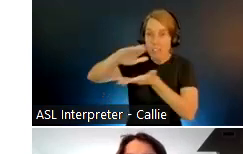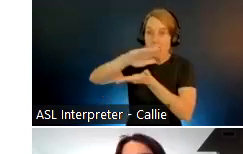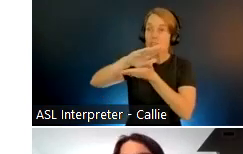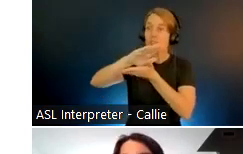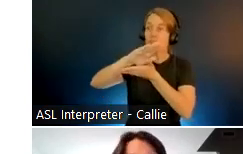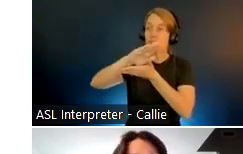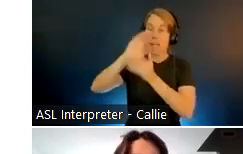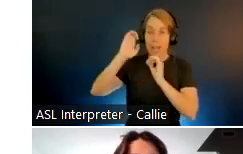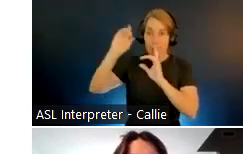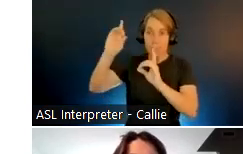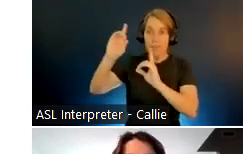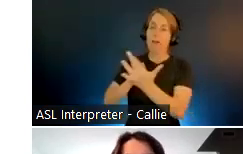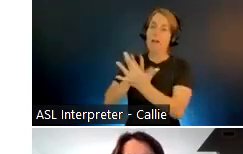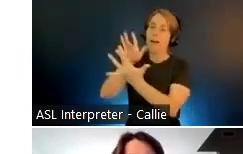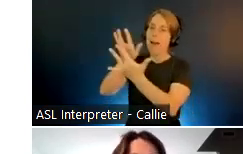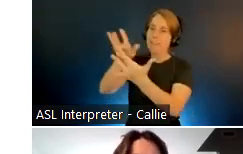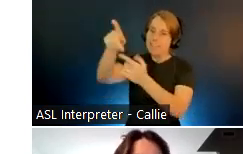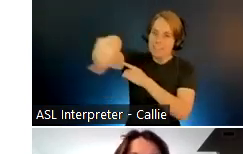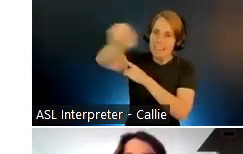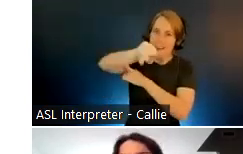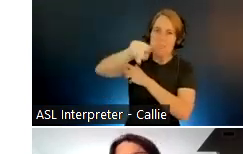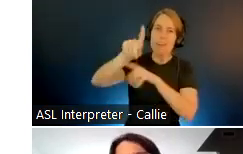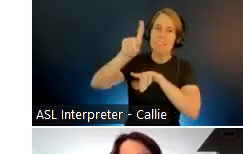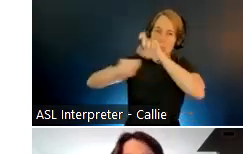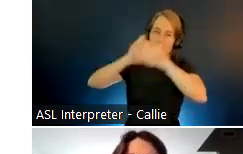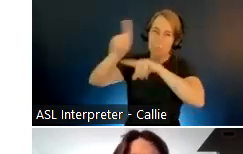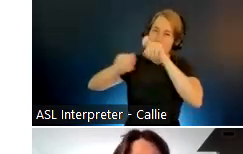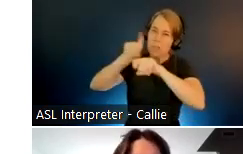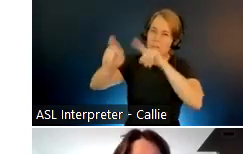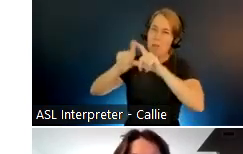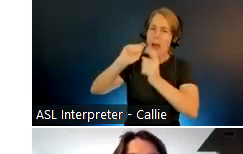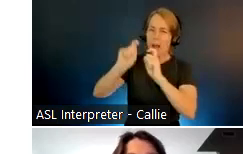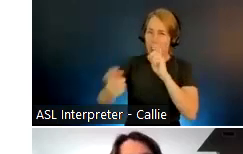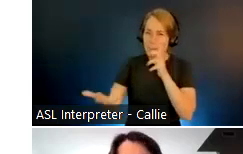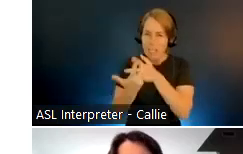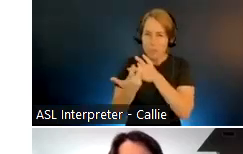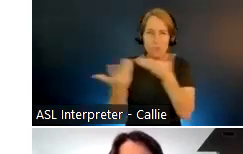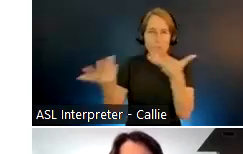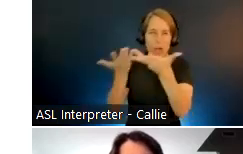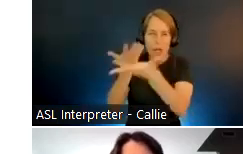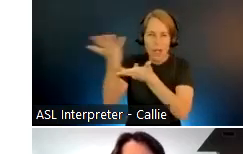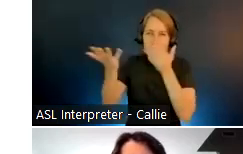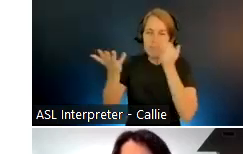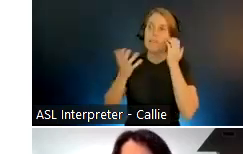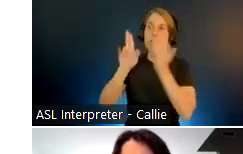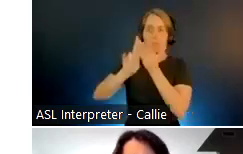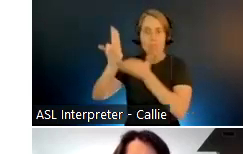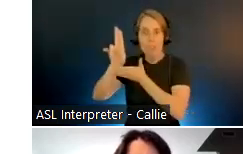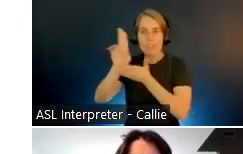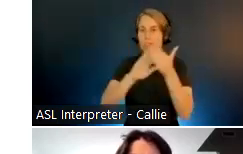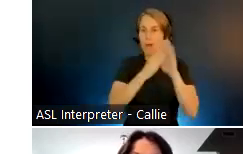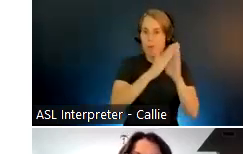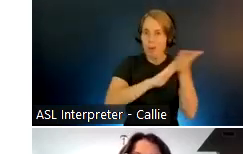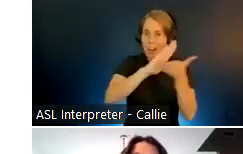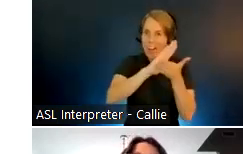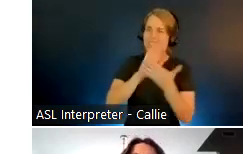ed after high school, if they're going to a community college, if they're going to a university, contact those schools to ask about their